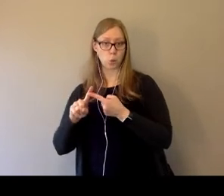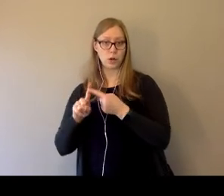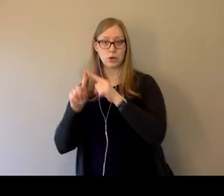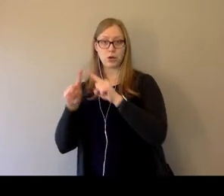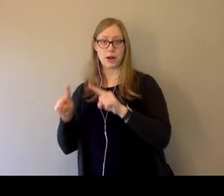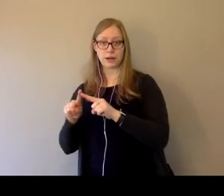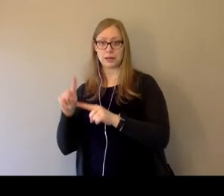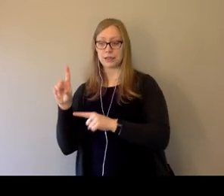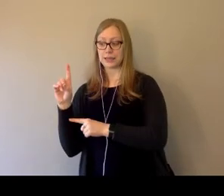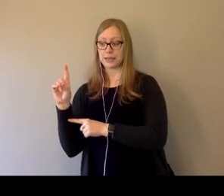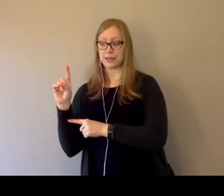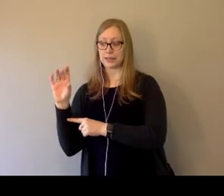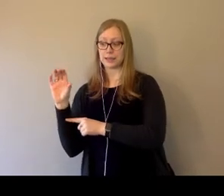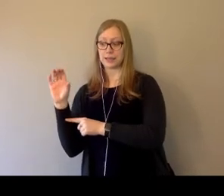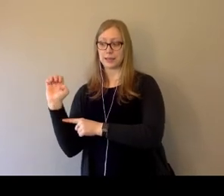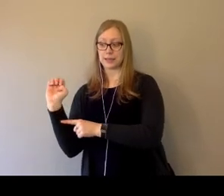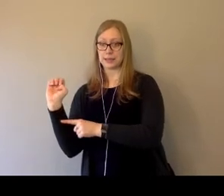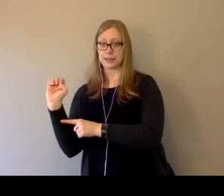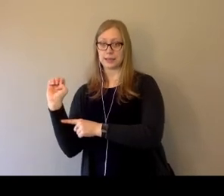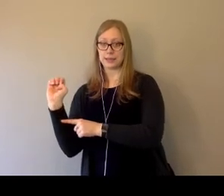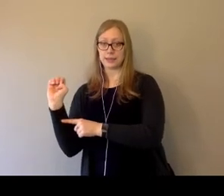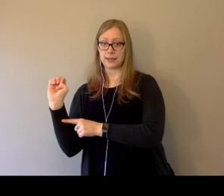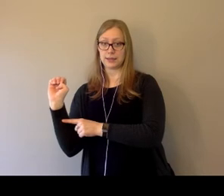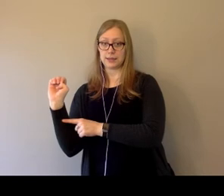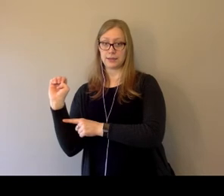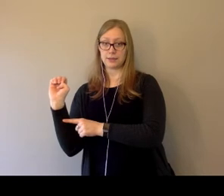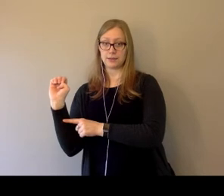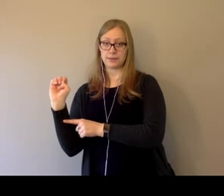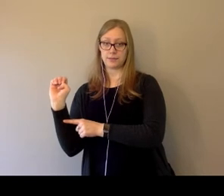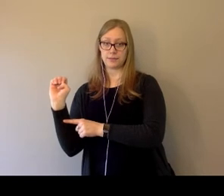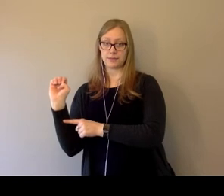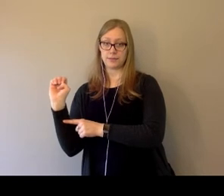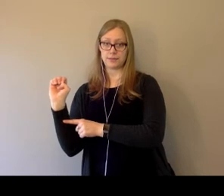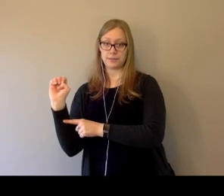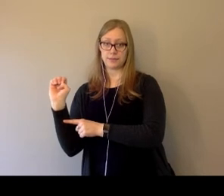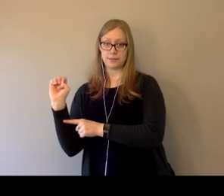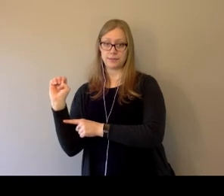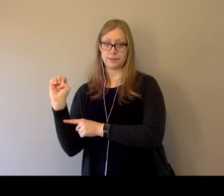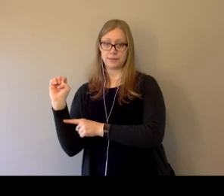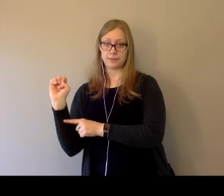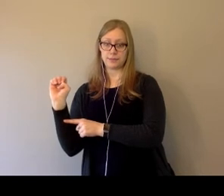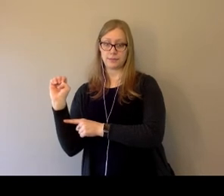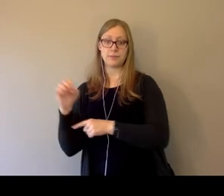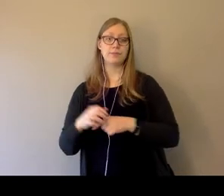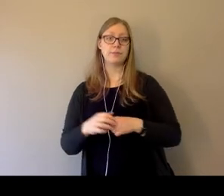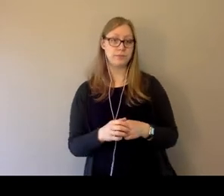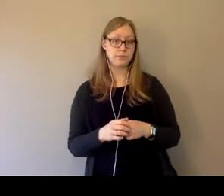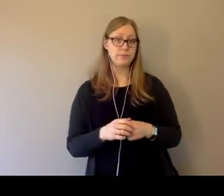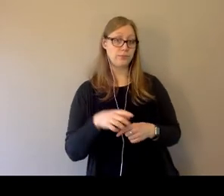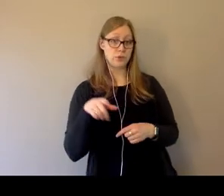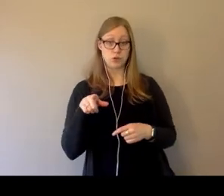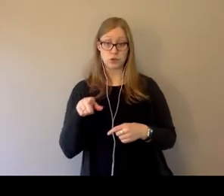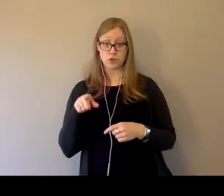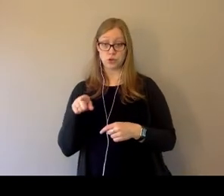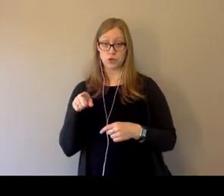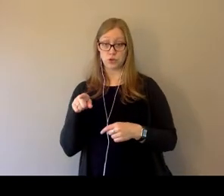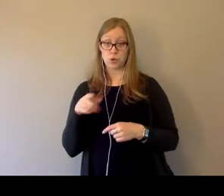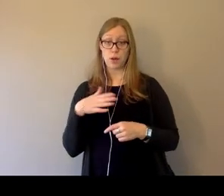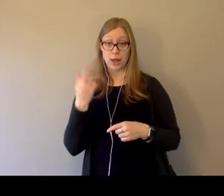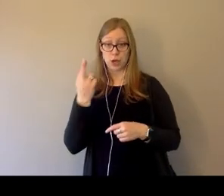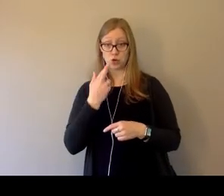DCE. I don't want to make it look like this angle is similar to this, but this is my reason here. I'll, I'll